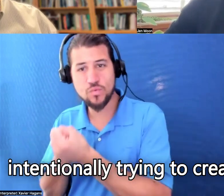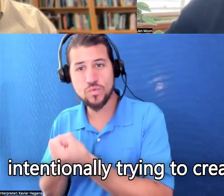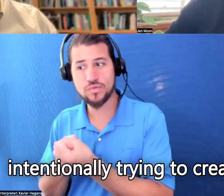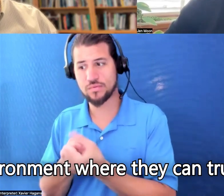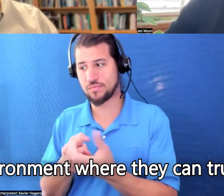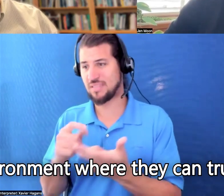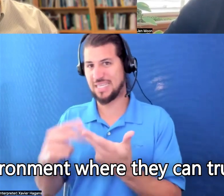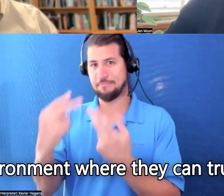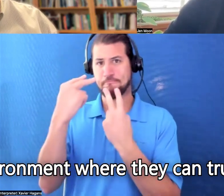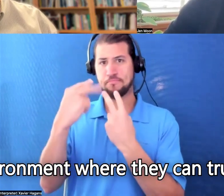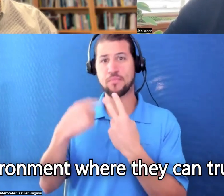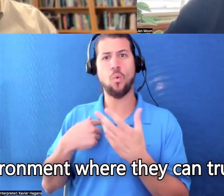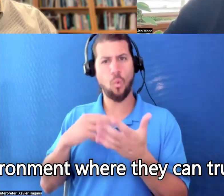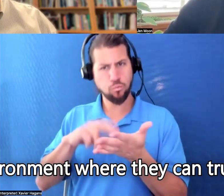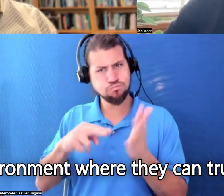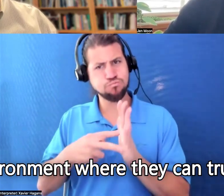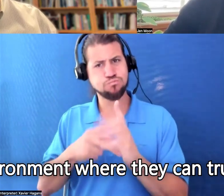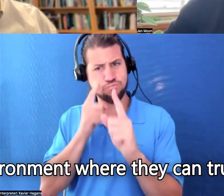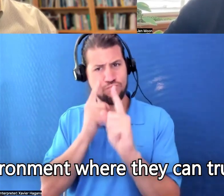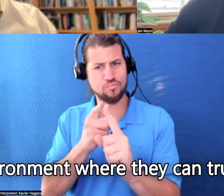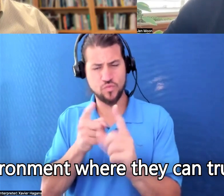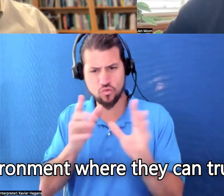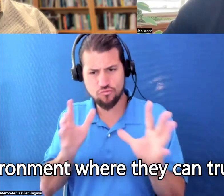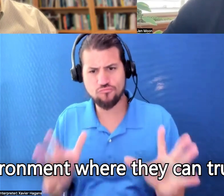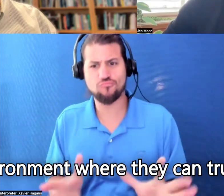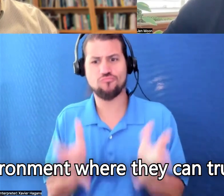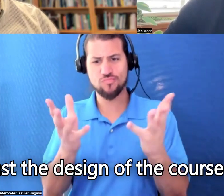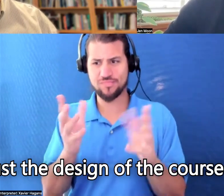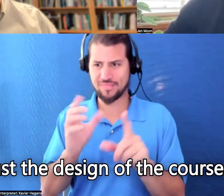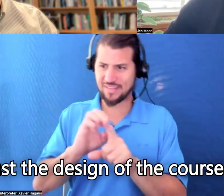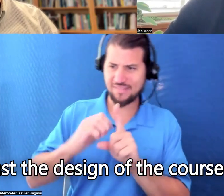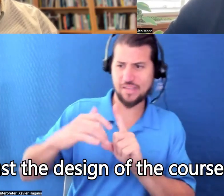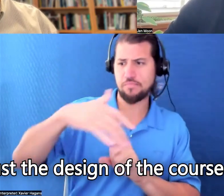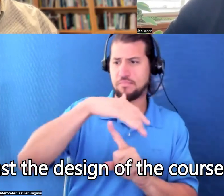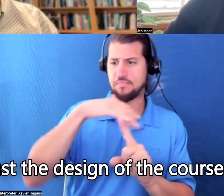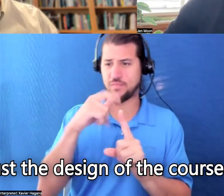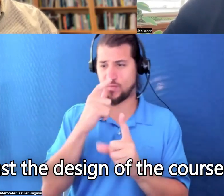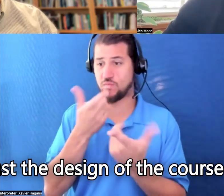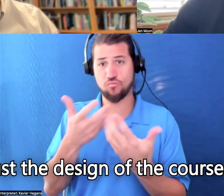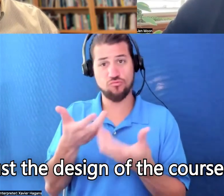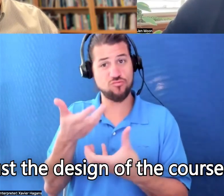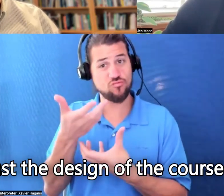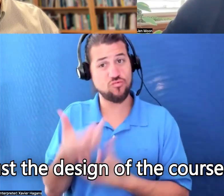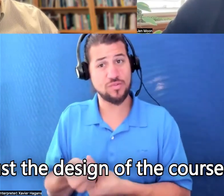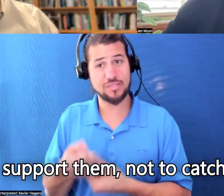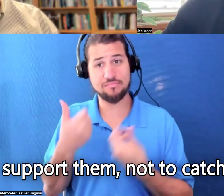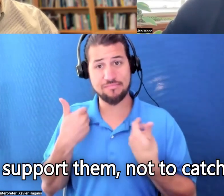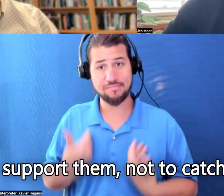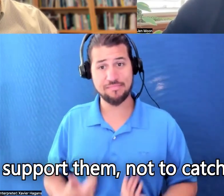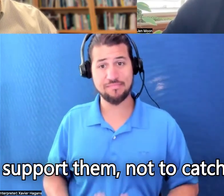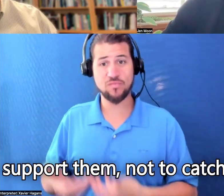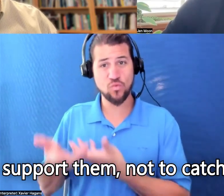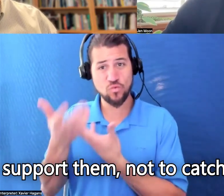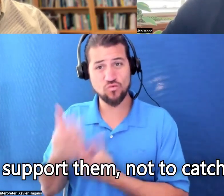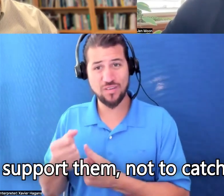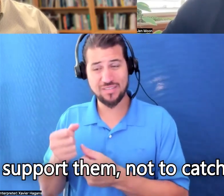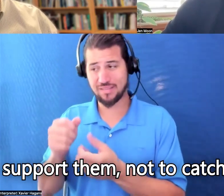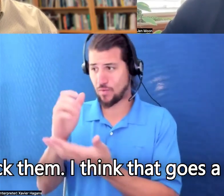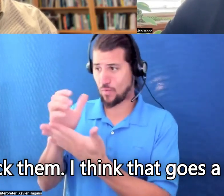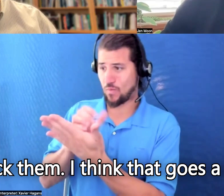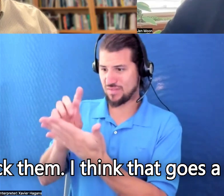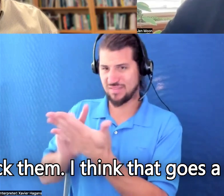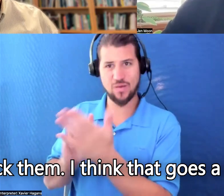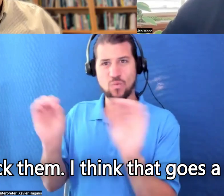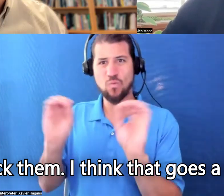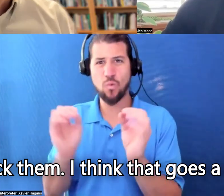trying to create an environment where they can trust me and trust the design of the course is meant to support them, not to catch